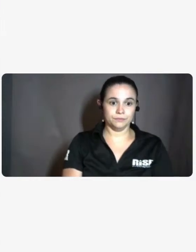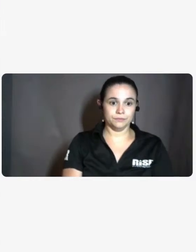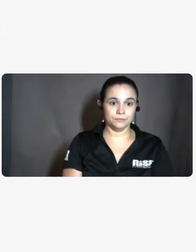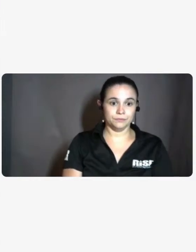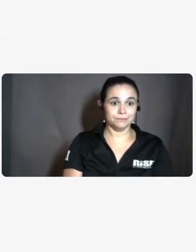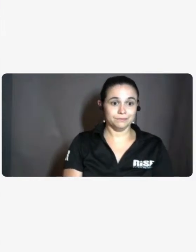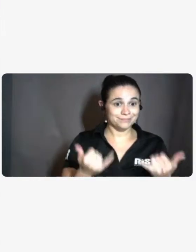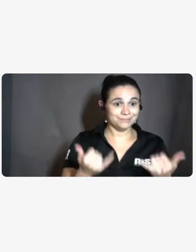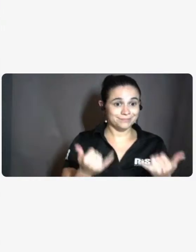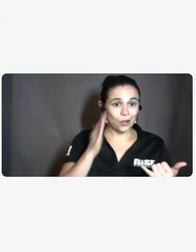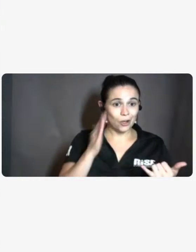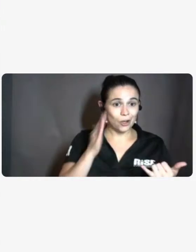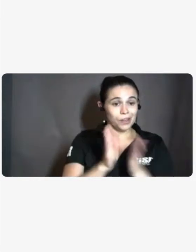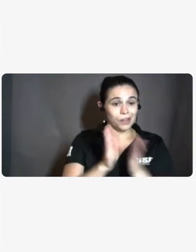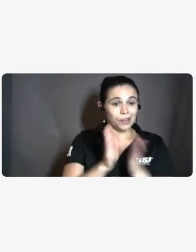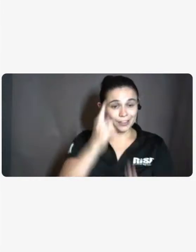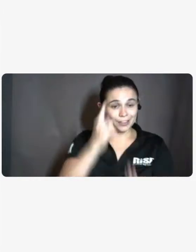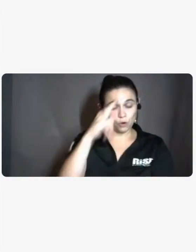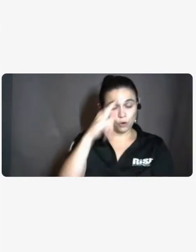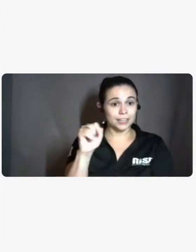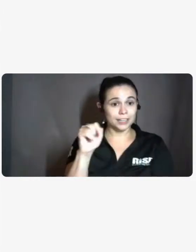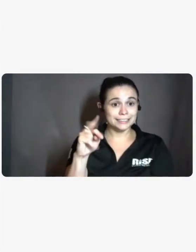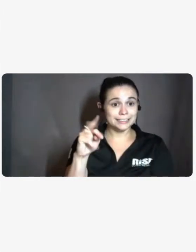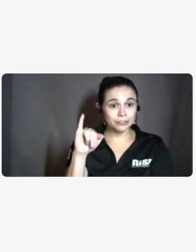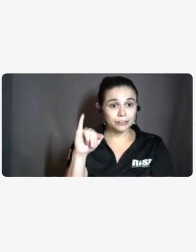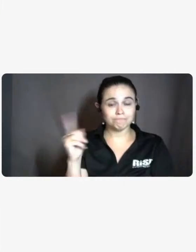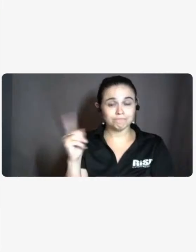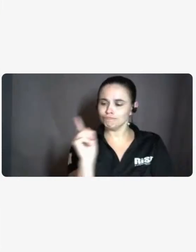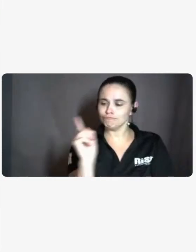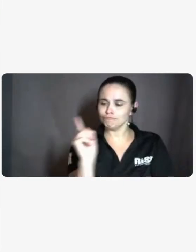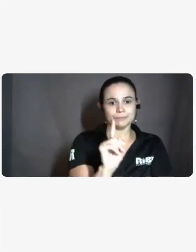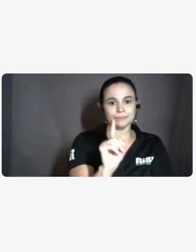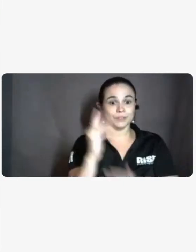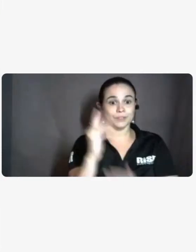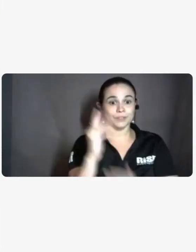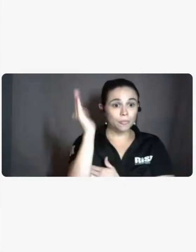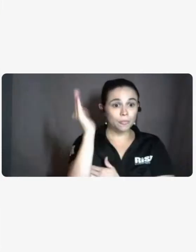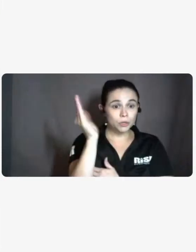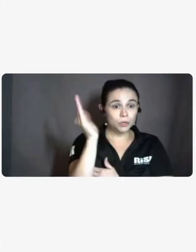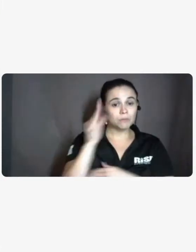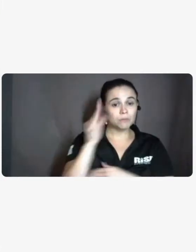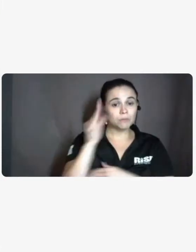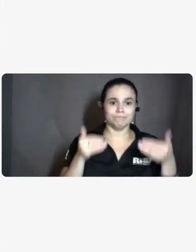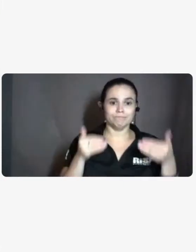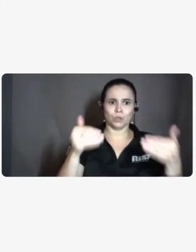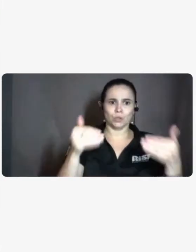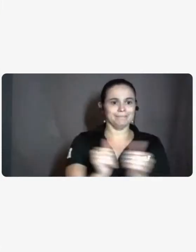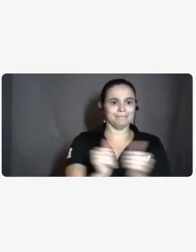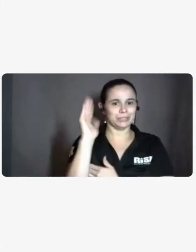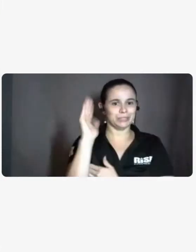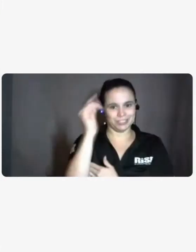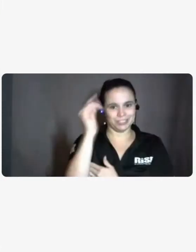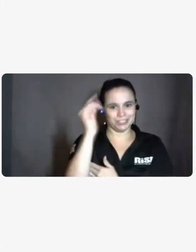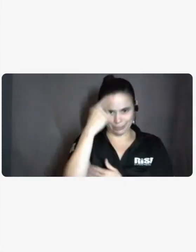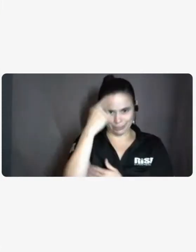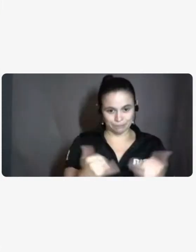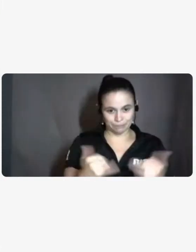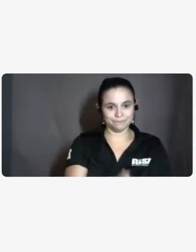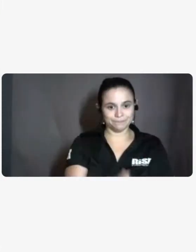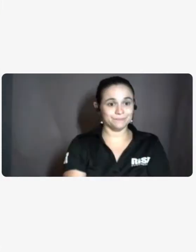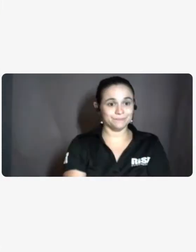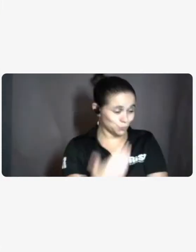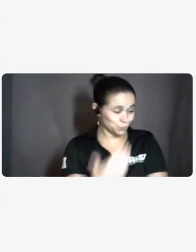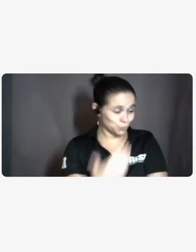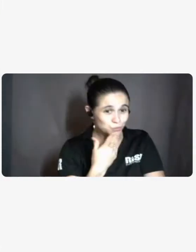will be initiating our presentation at this point, or taking over. Well, thank you very much. If